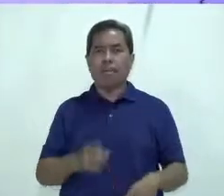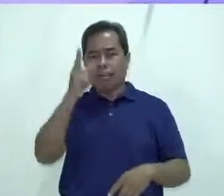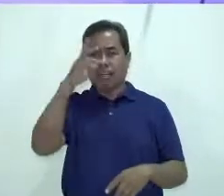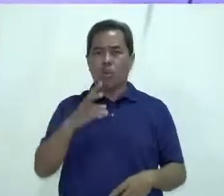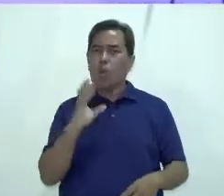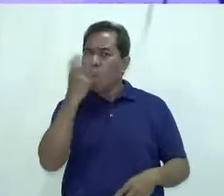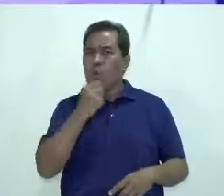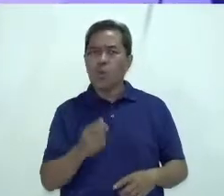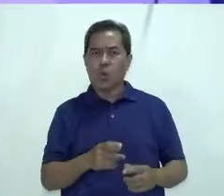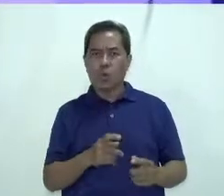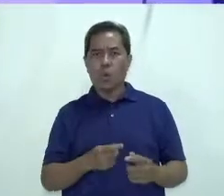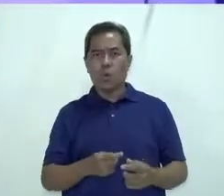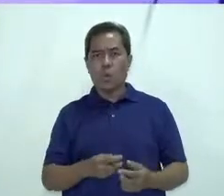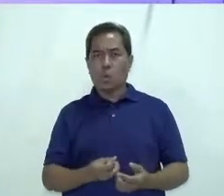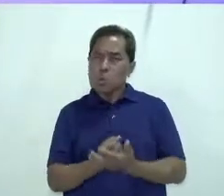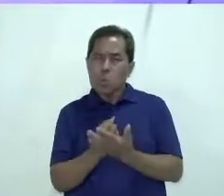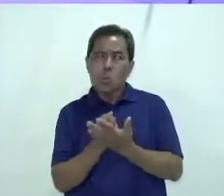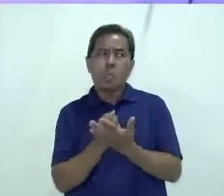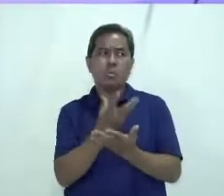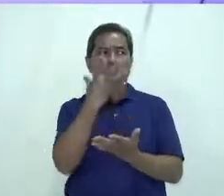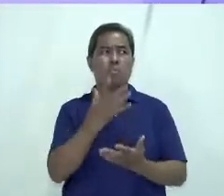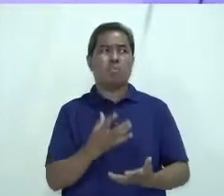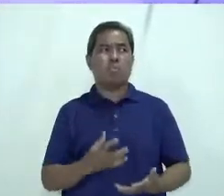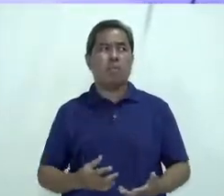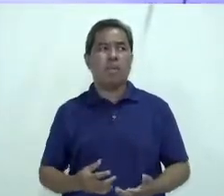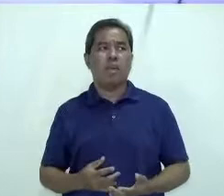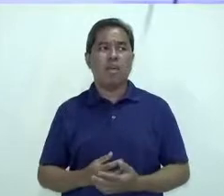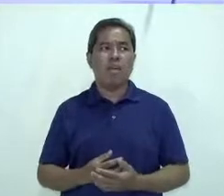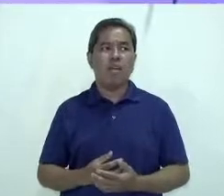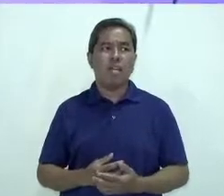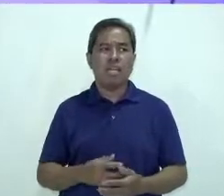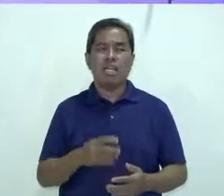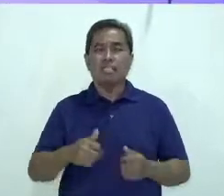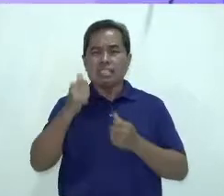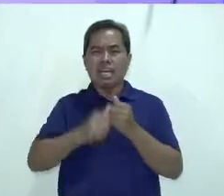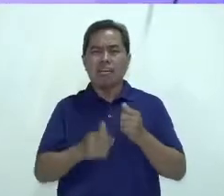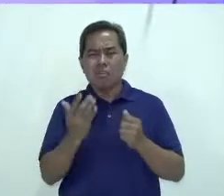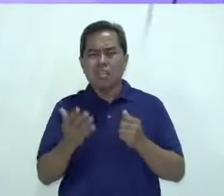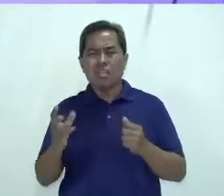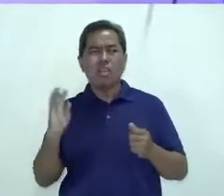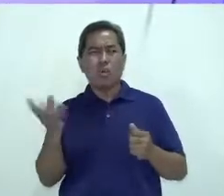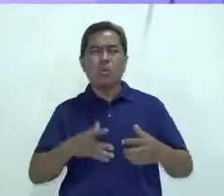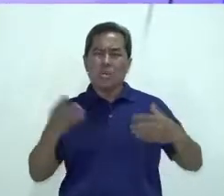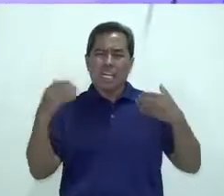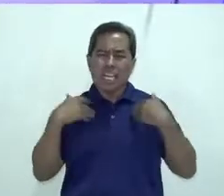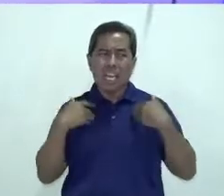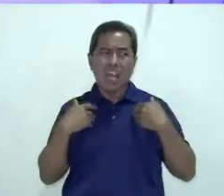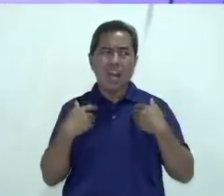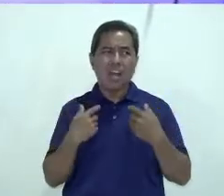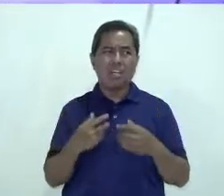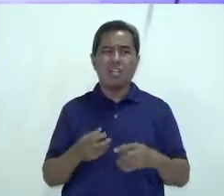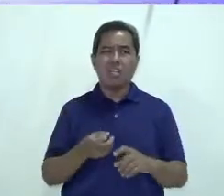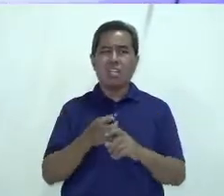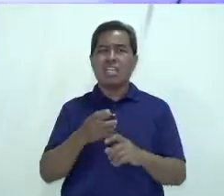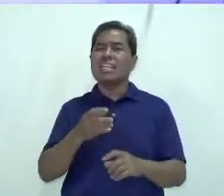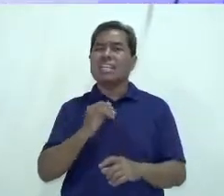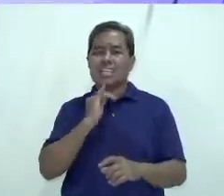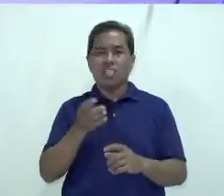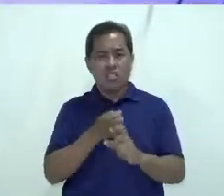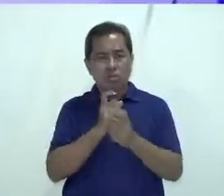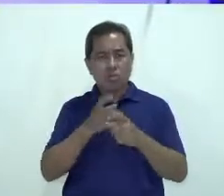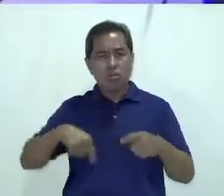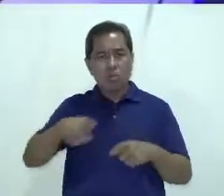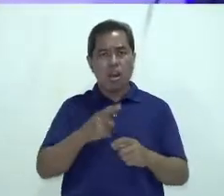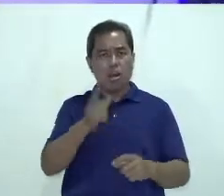say that they are rich. But every one of us, everything that we have, you know, this is all from our God. We have something